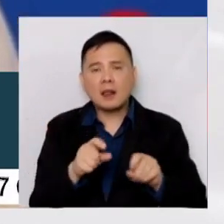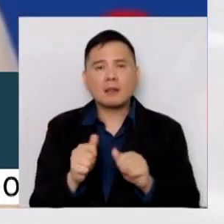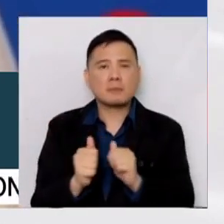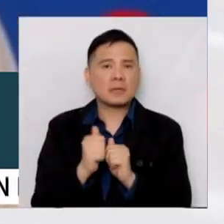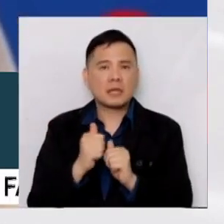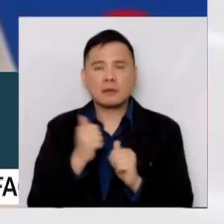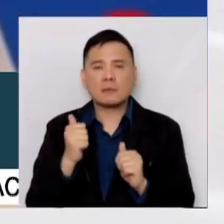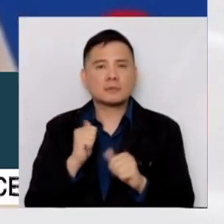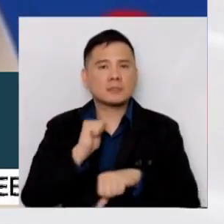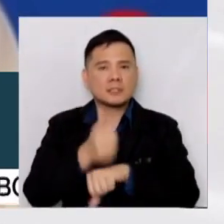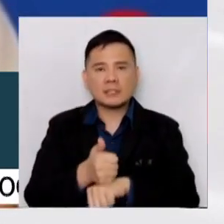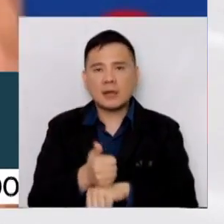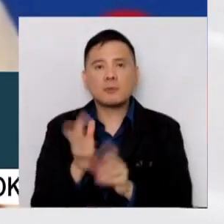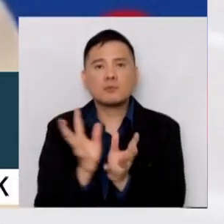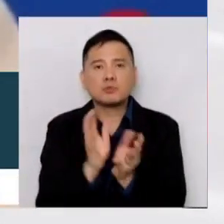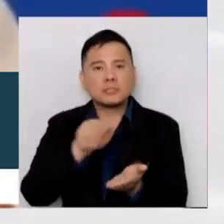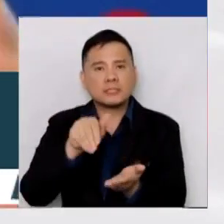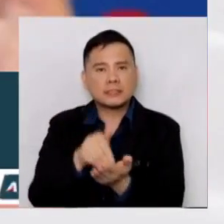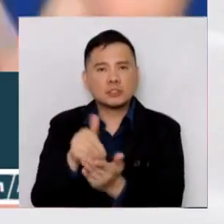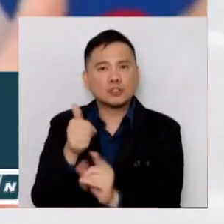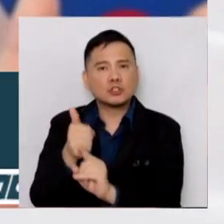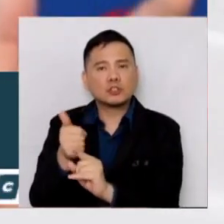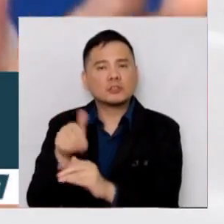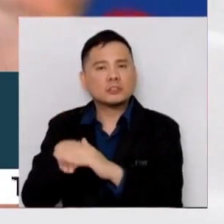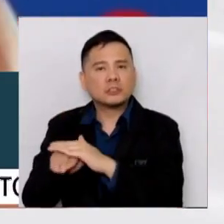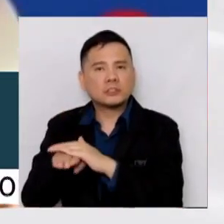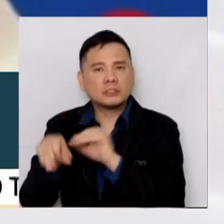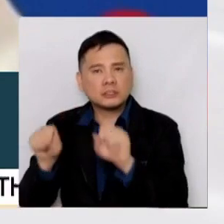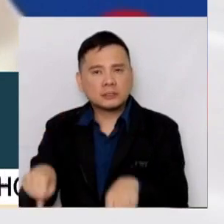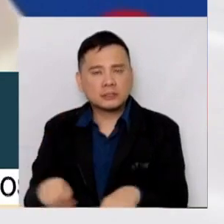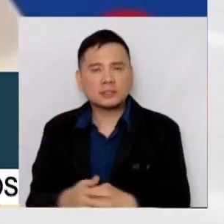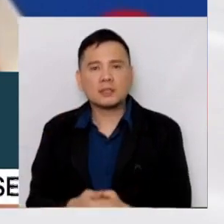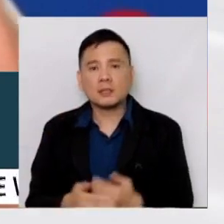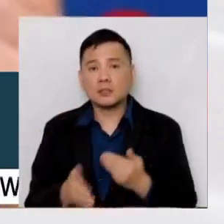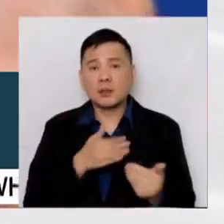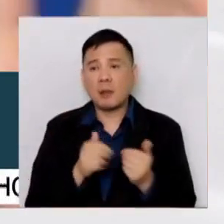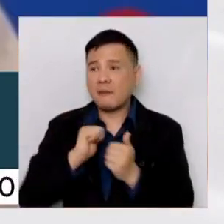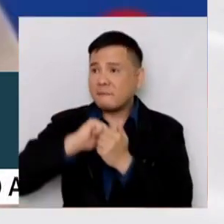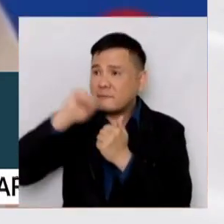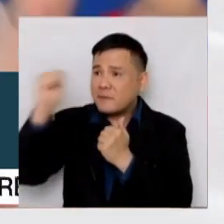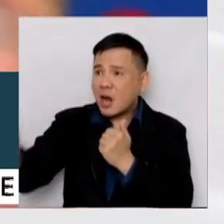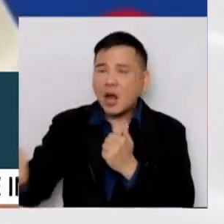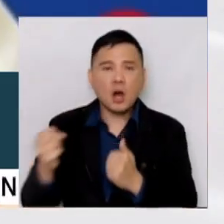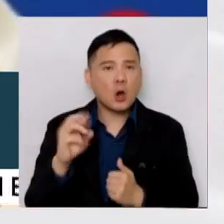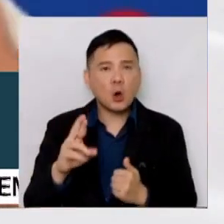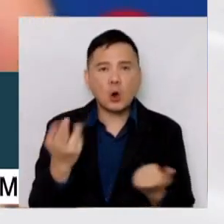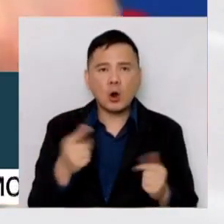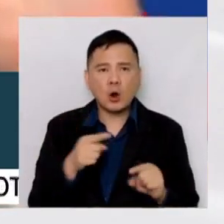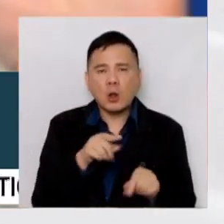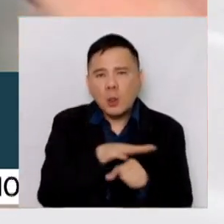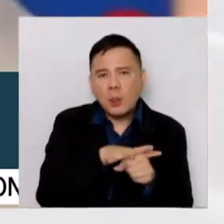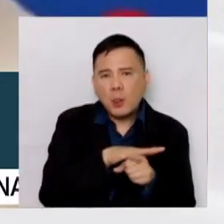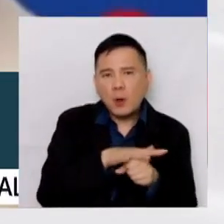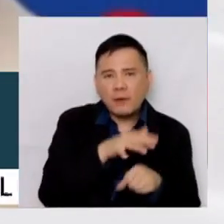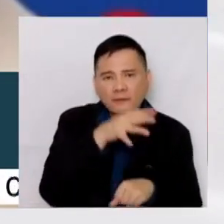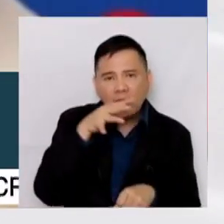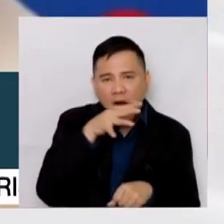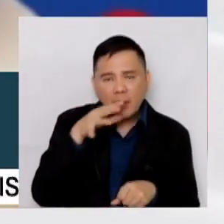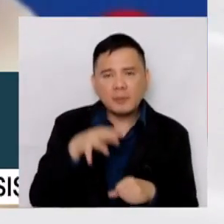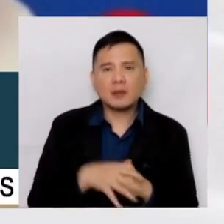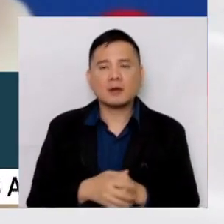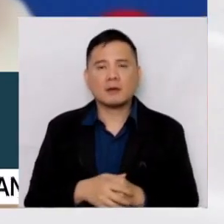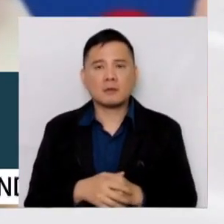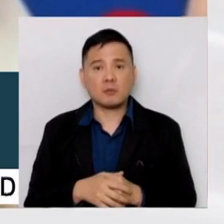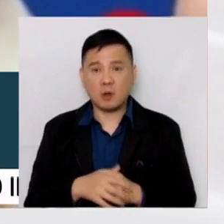community centers where, even if they're artisanal farmers or whether they're medium scale farmers, not necessarily immediately big